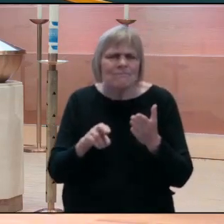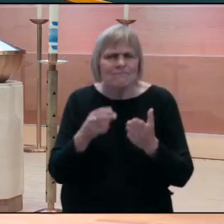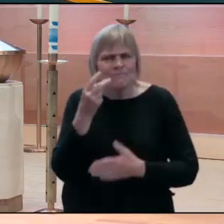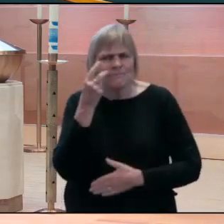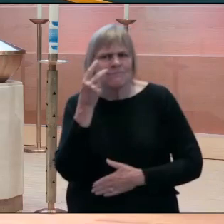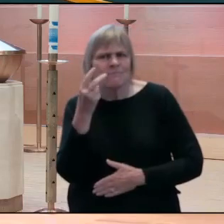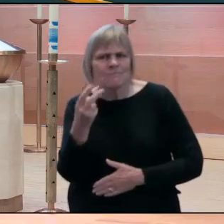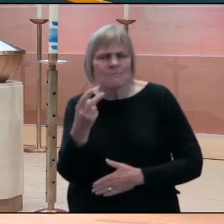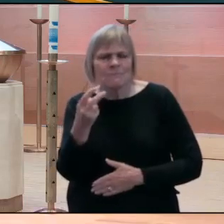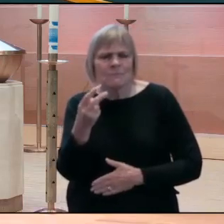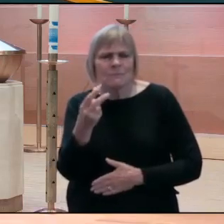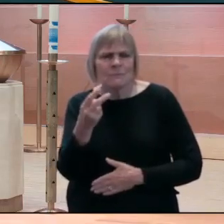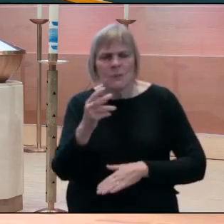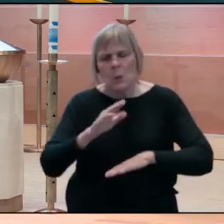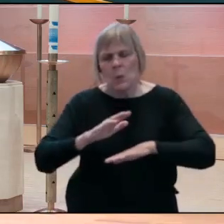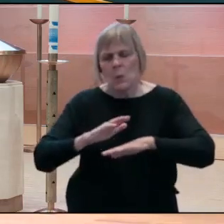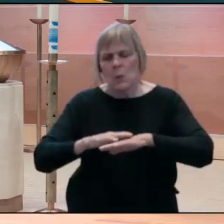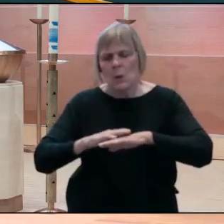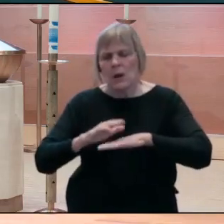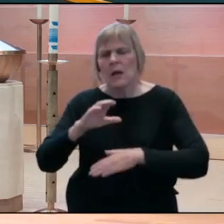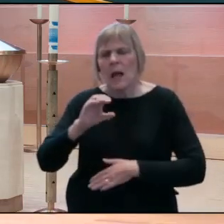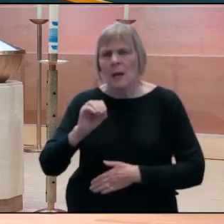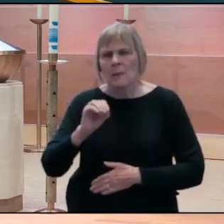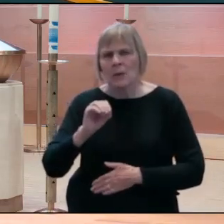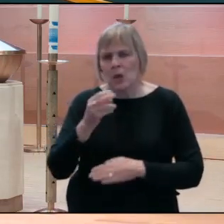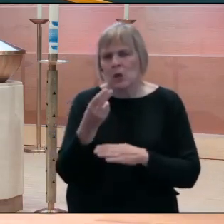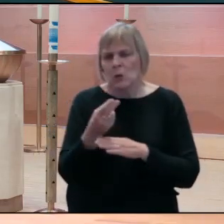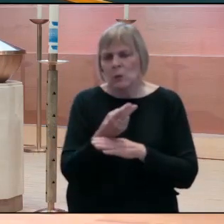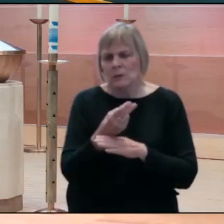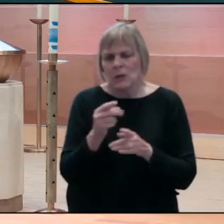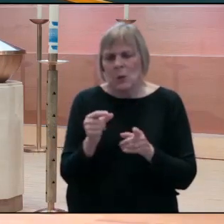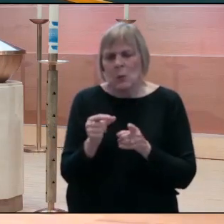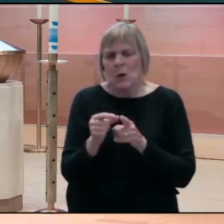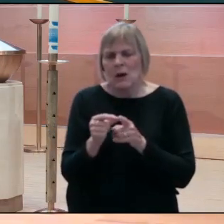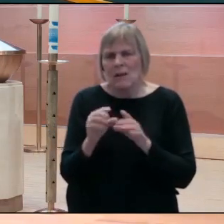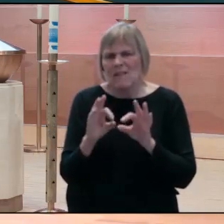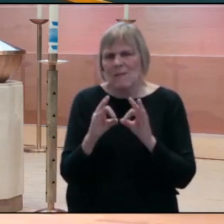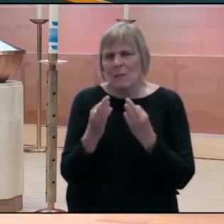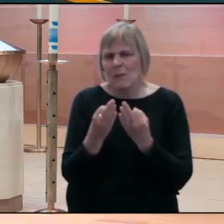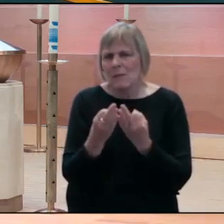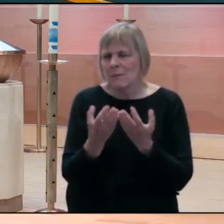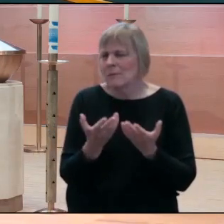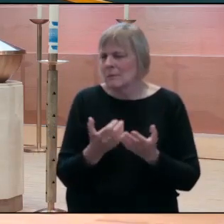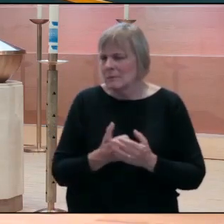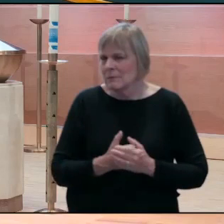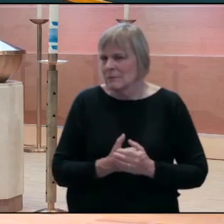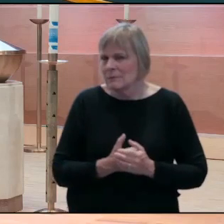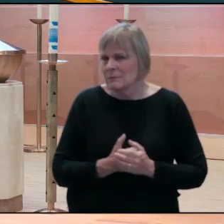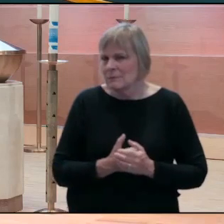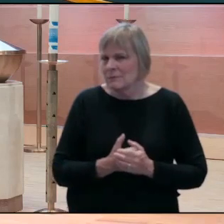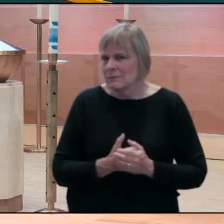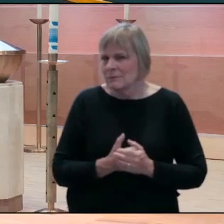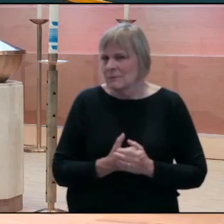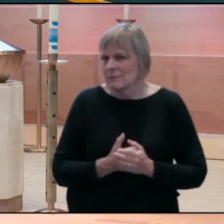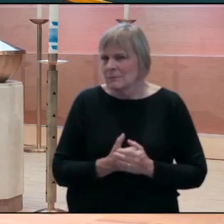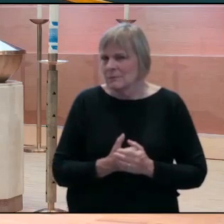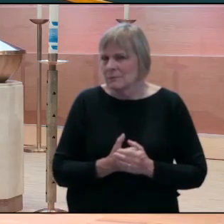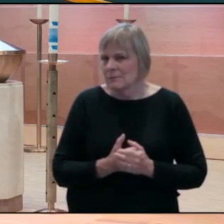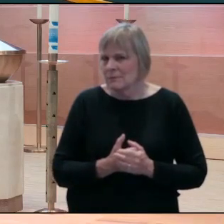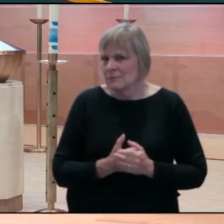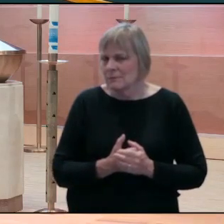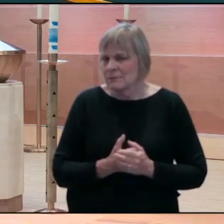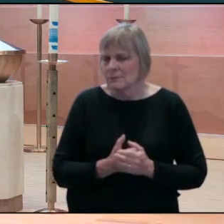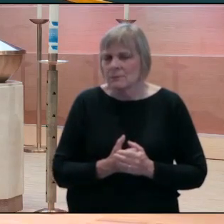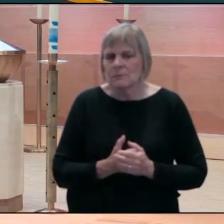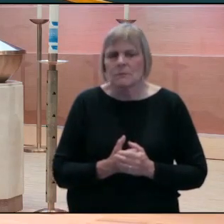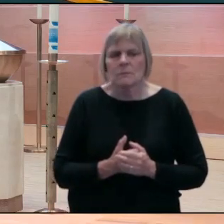that warning against companies actually using this as a description for their work